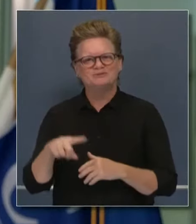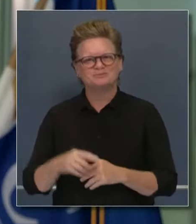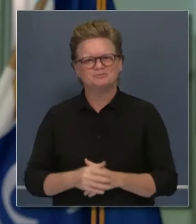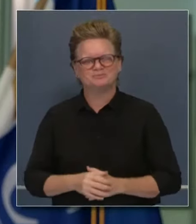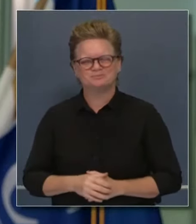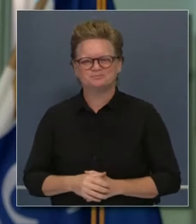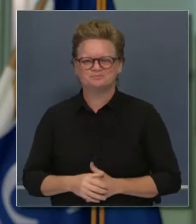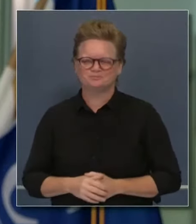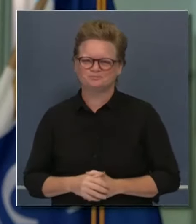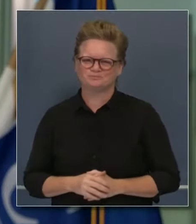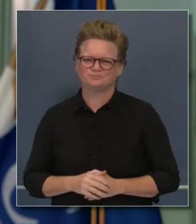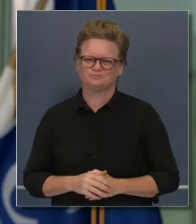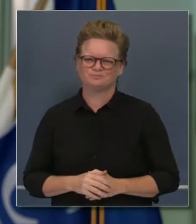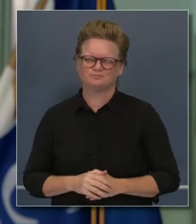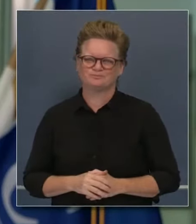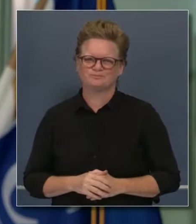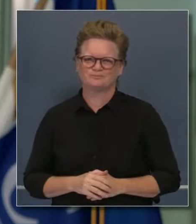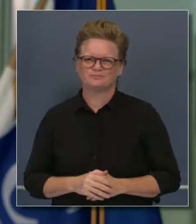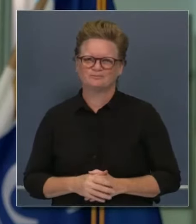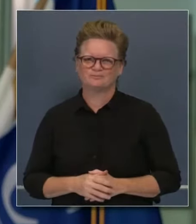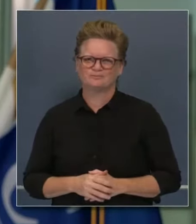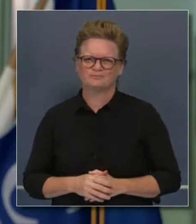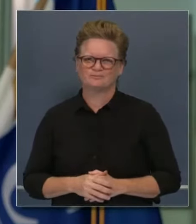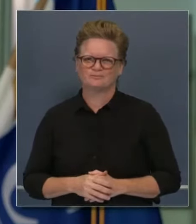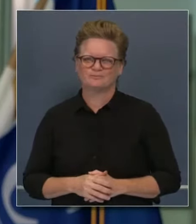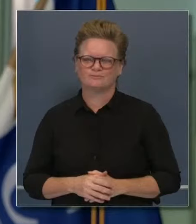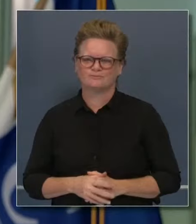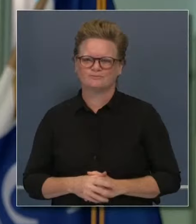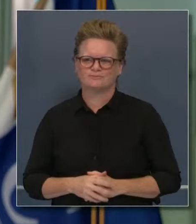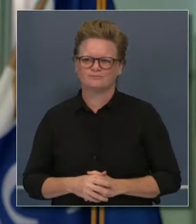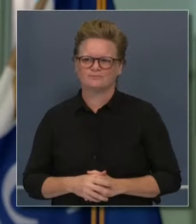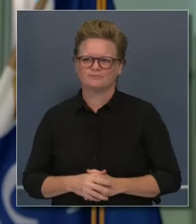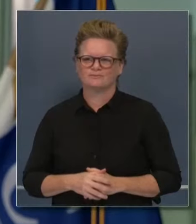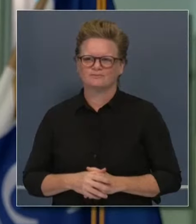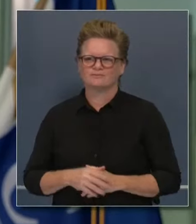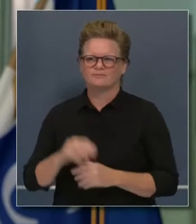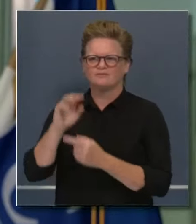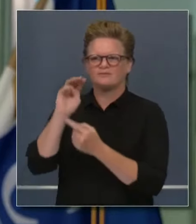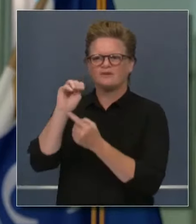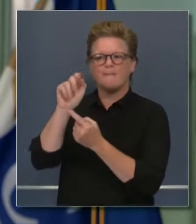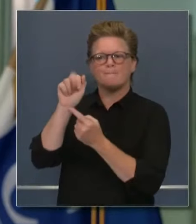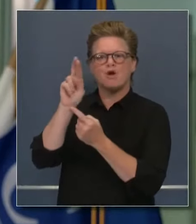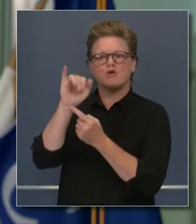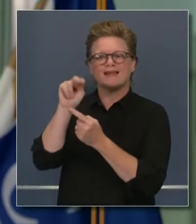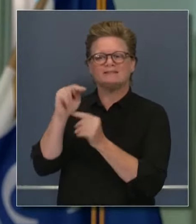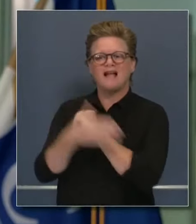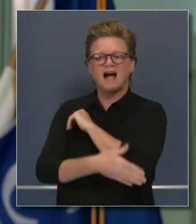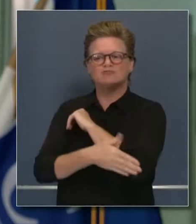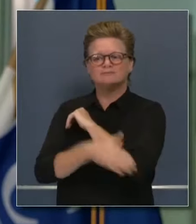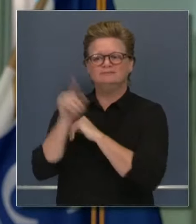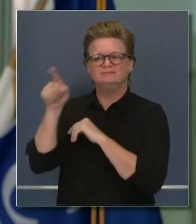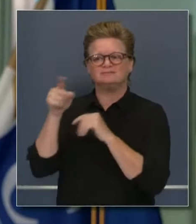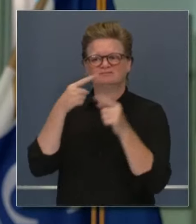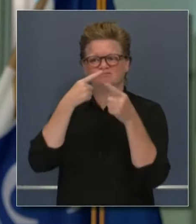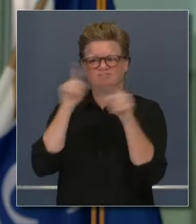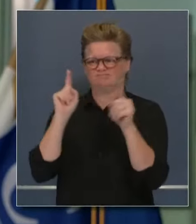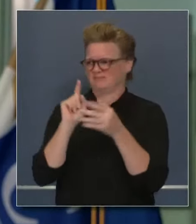Hi, Governor. Officials in Marin County had announced last week that they were expecting to